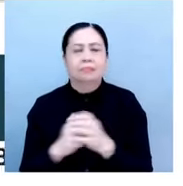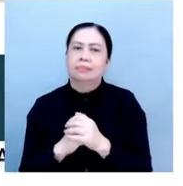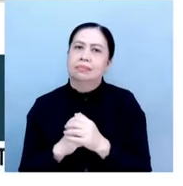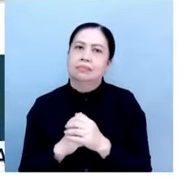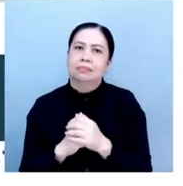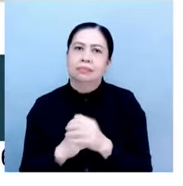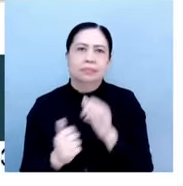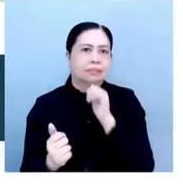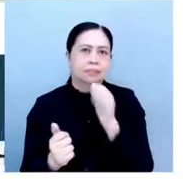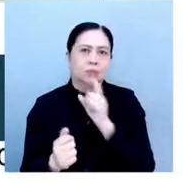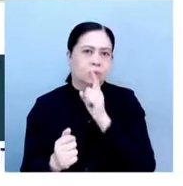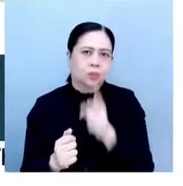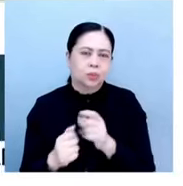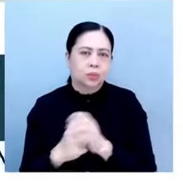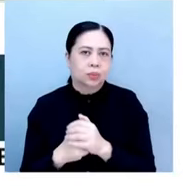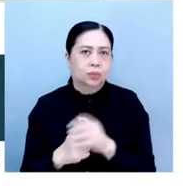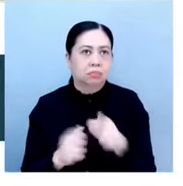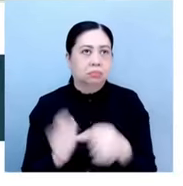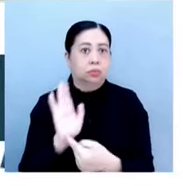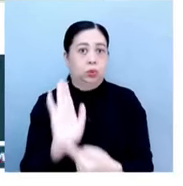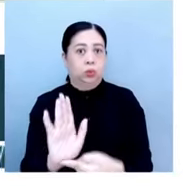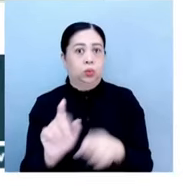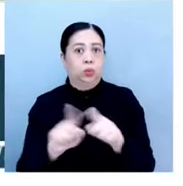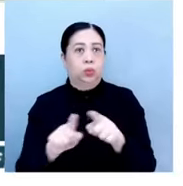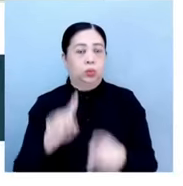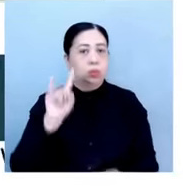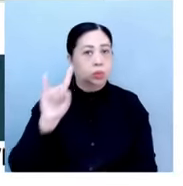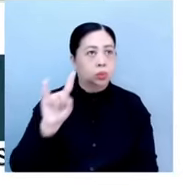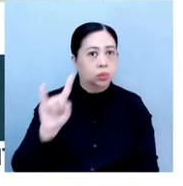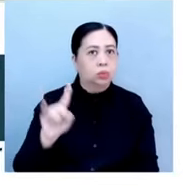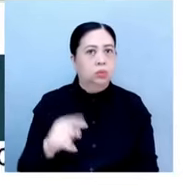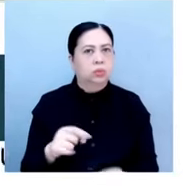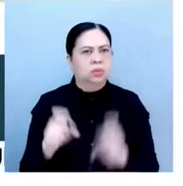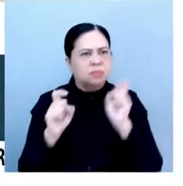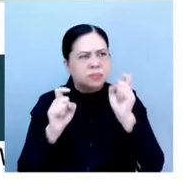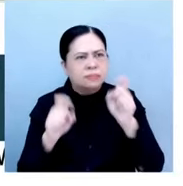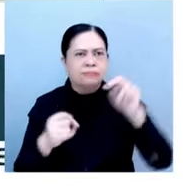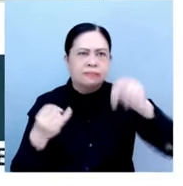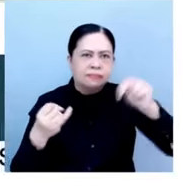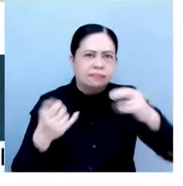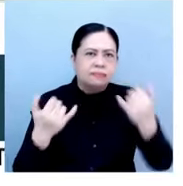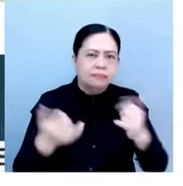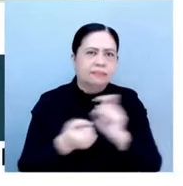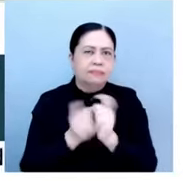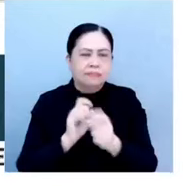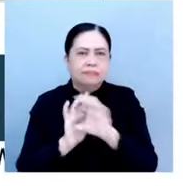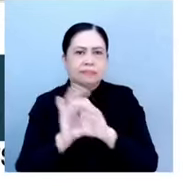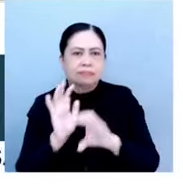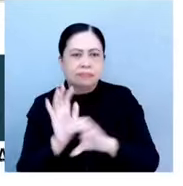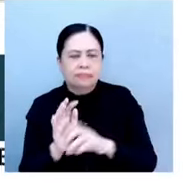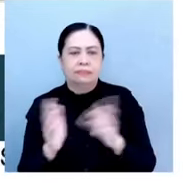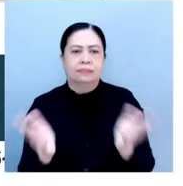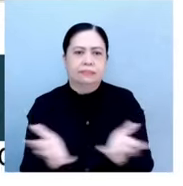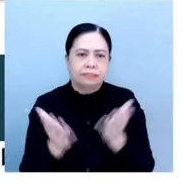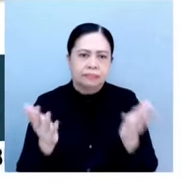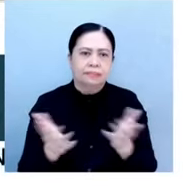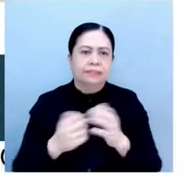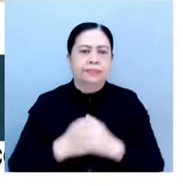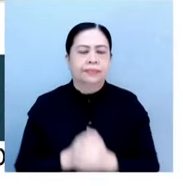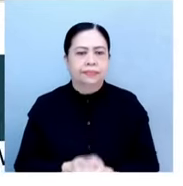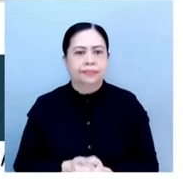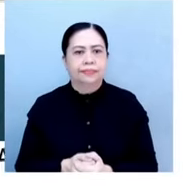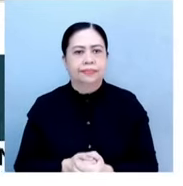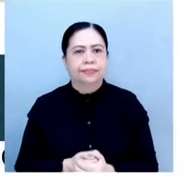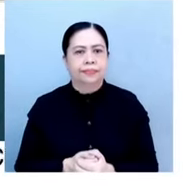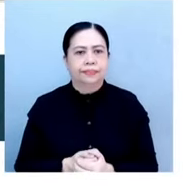Ngunit hindi naman ito totoo. No? Pinalalabas din na very urgent ito at ang makikinabang ay yung mga